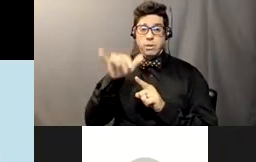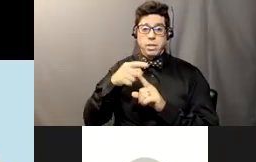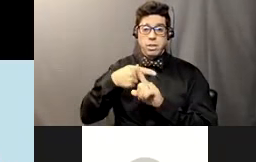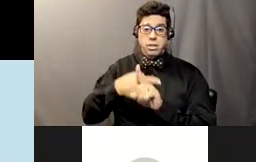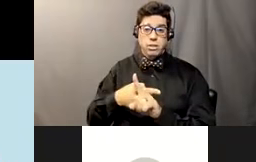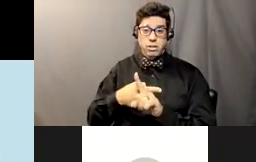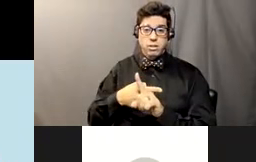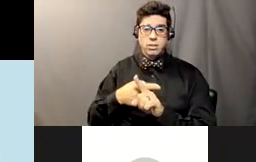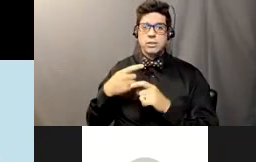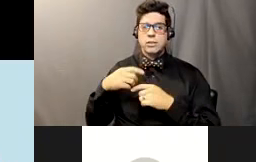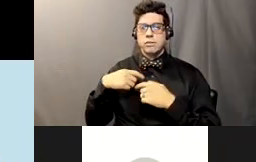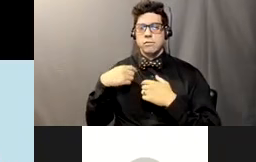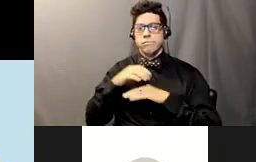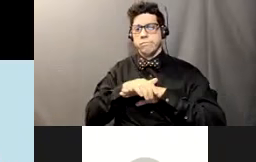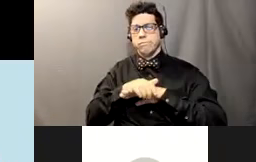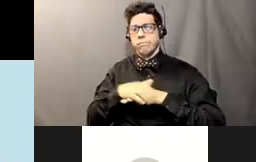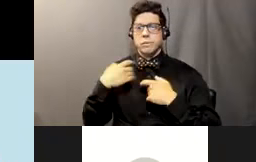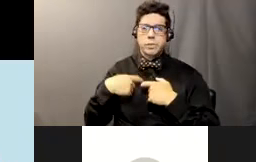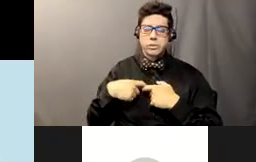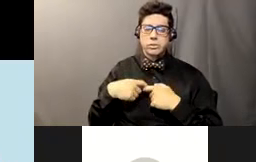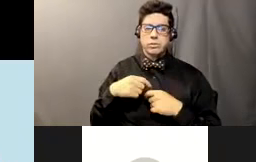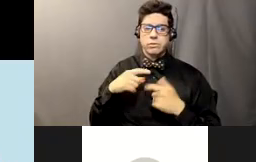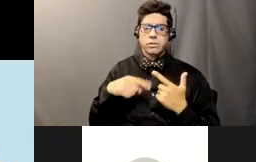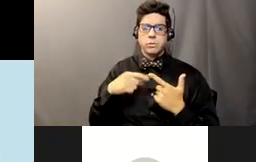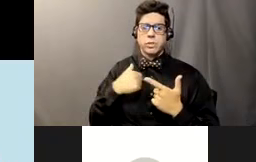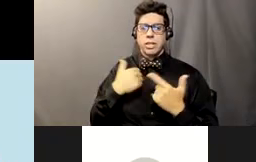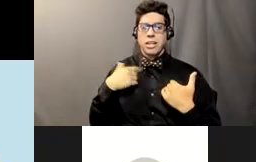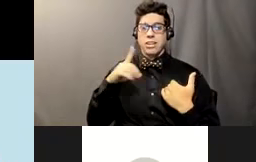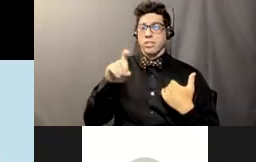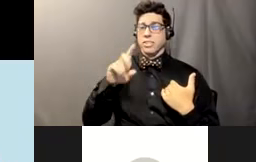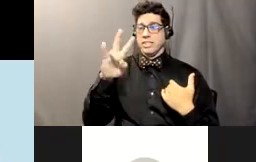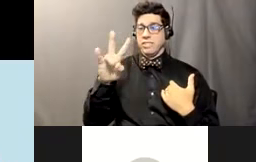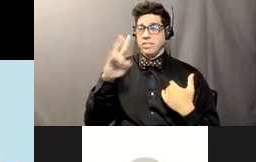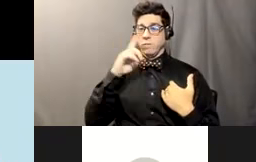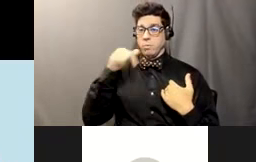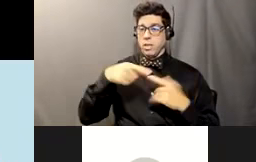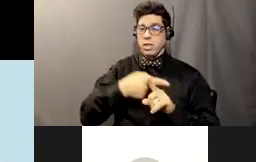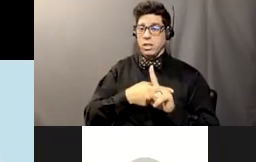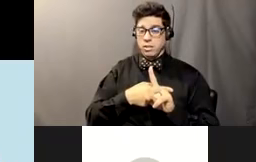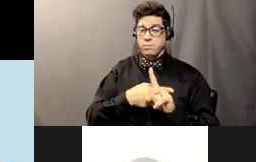and Spanish, and we were able to reach 117 participants throughout the month.